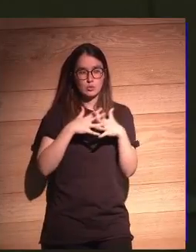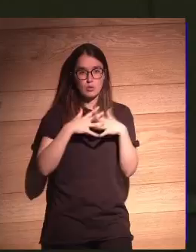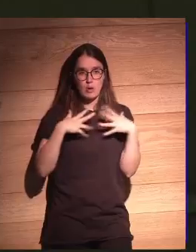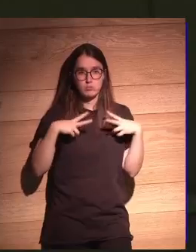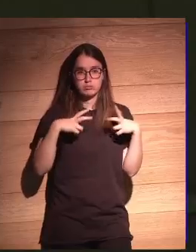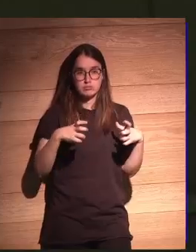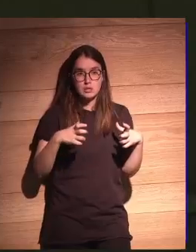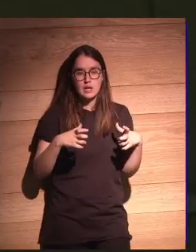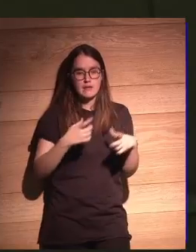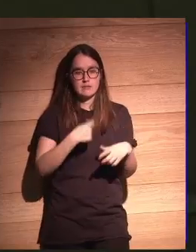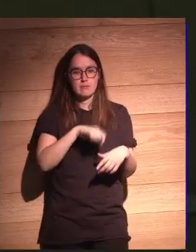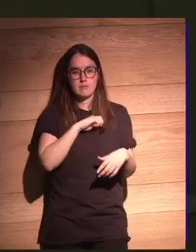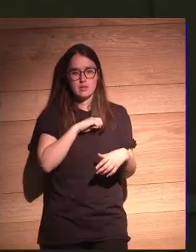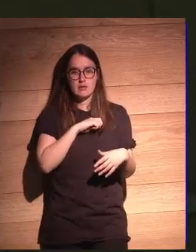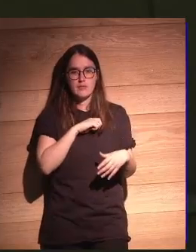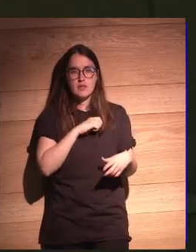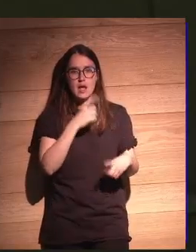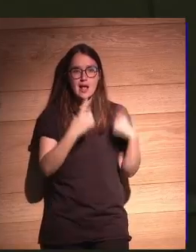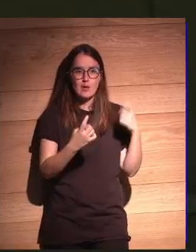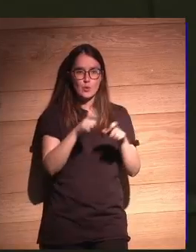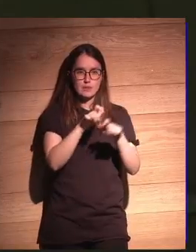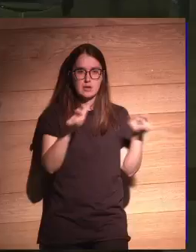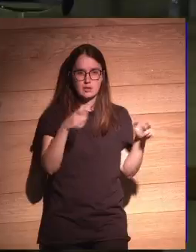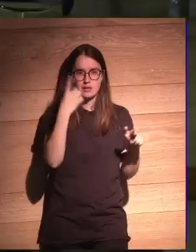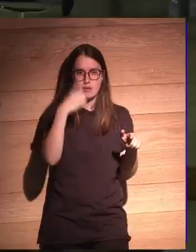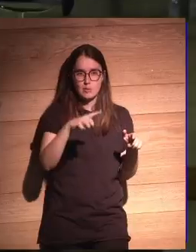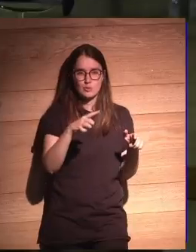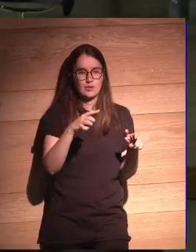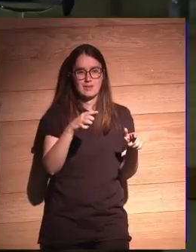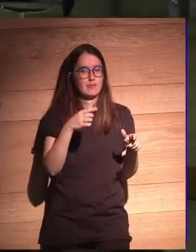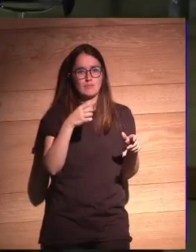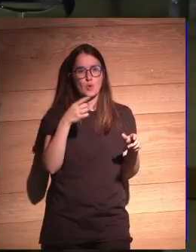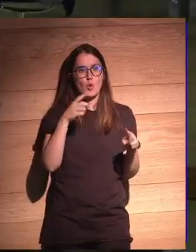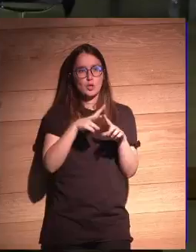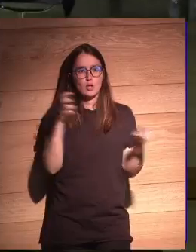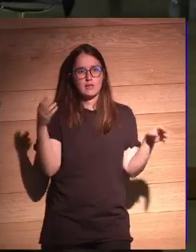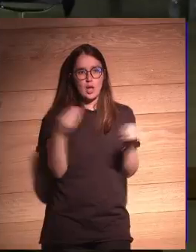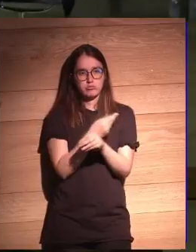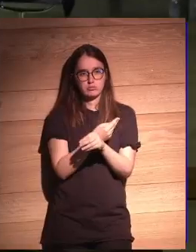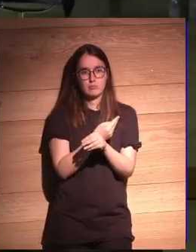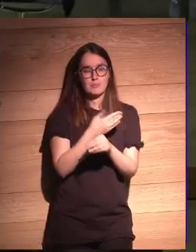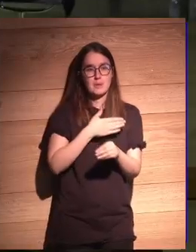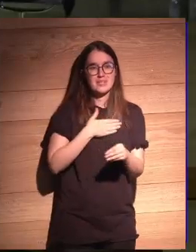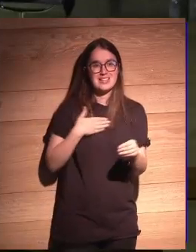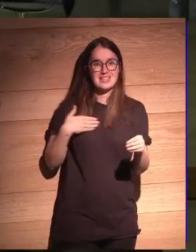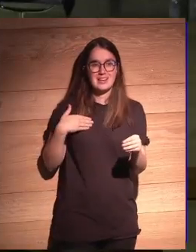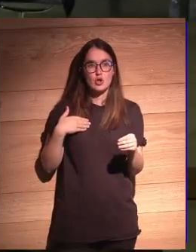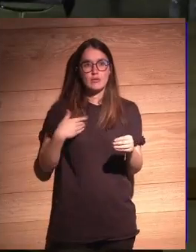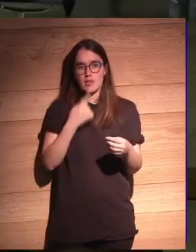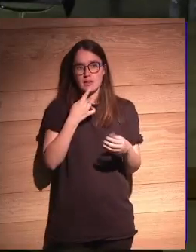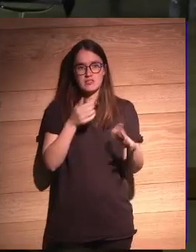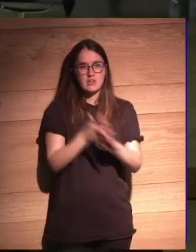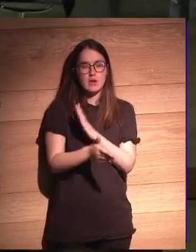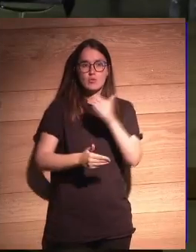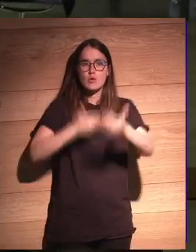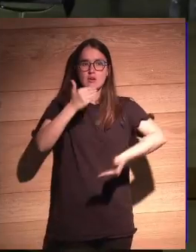that problem. Since the PA platform was started, nobody here is not aware that there are a certain amount of people in this